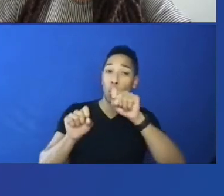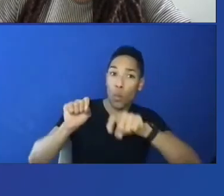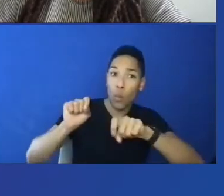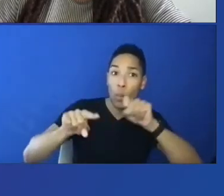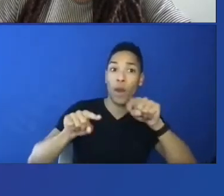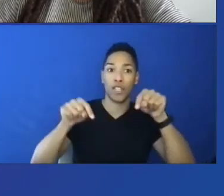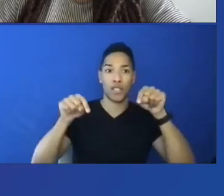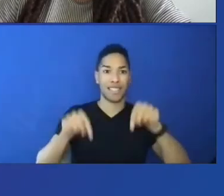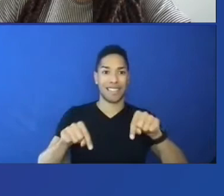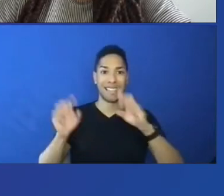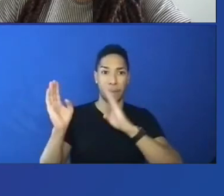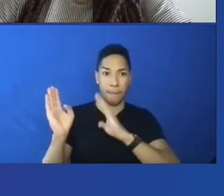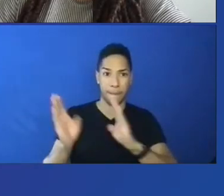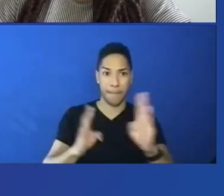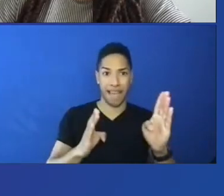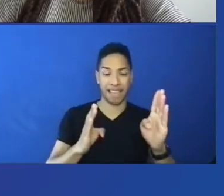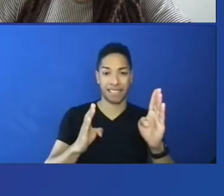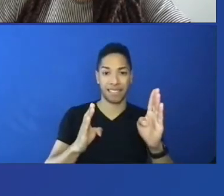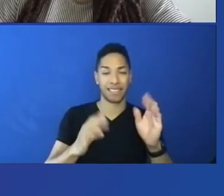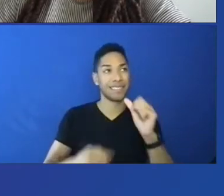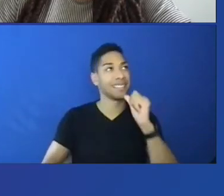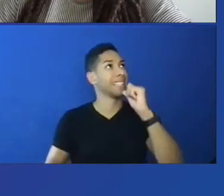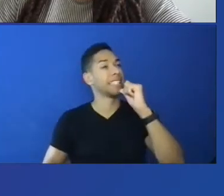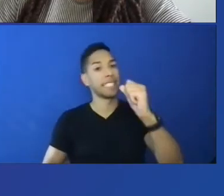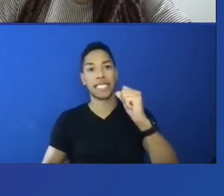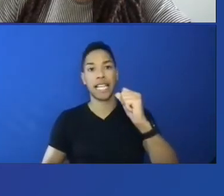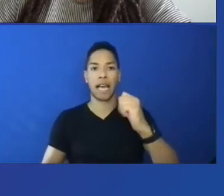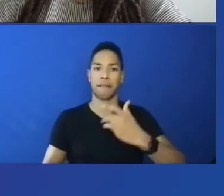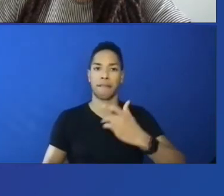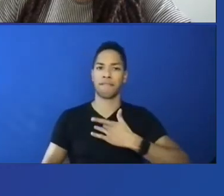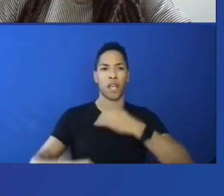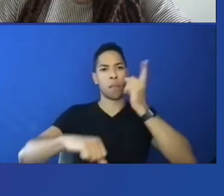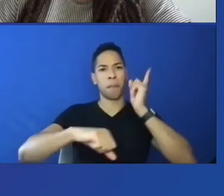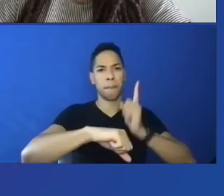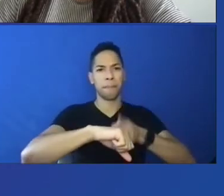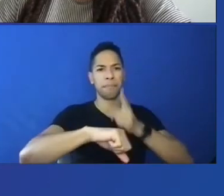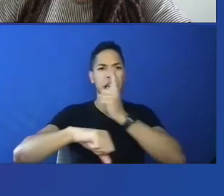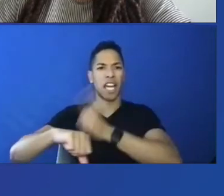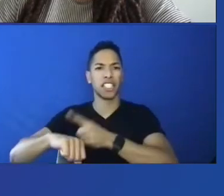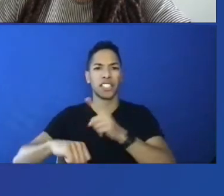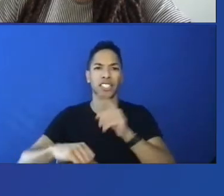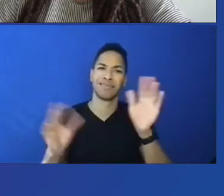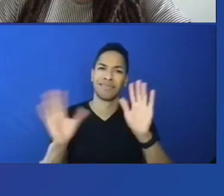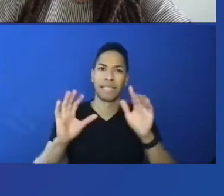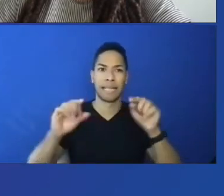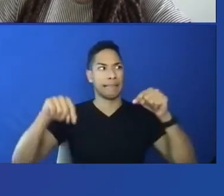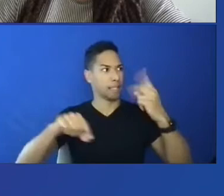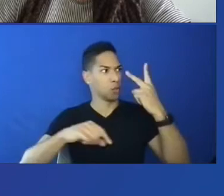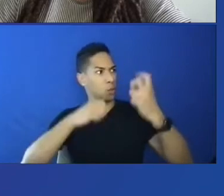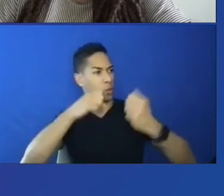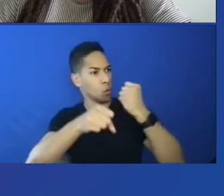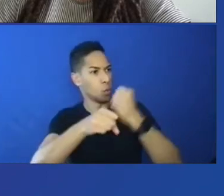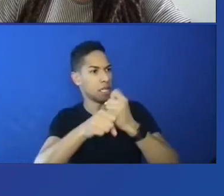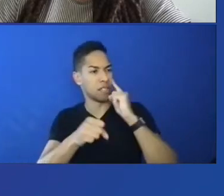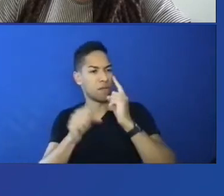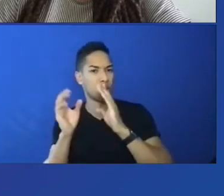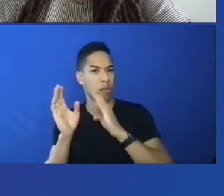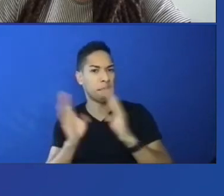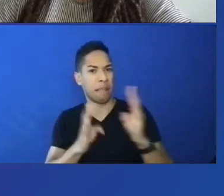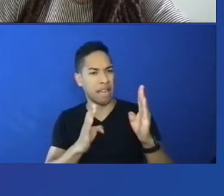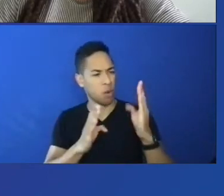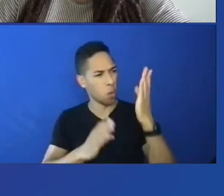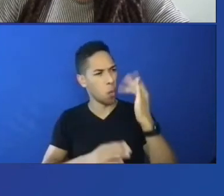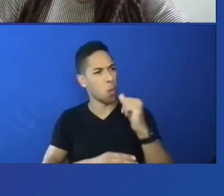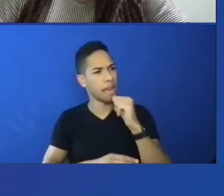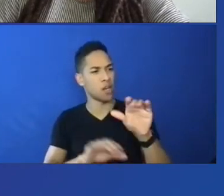the strategic plan and not be punishing. Hey, we're in year two of strategic plan. How come you're not